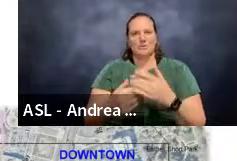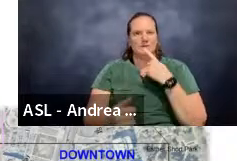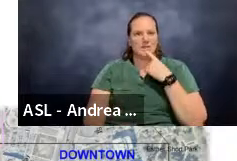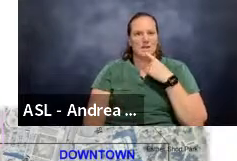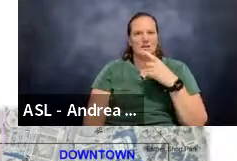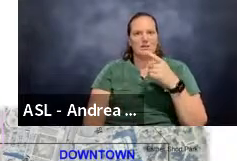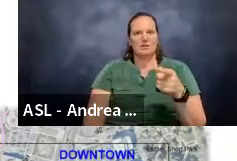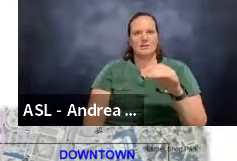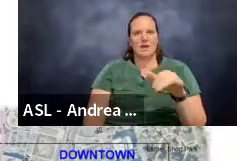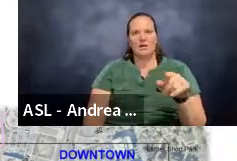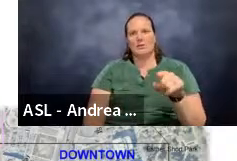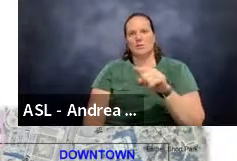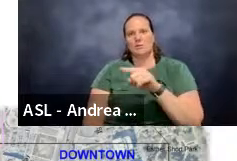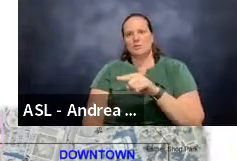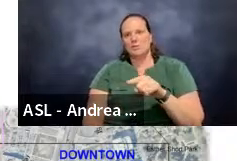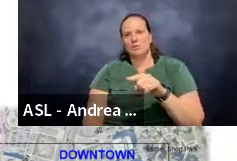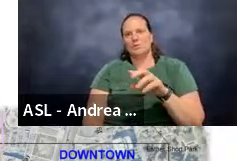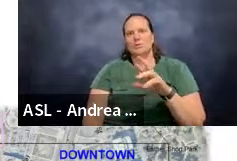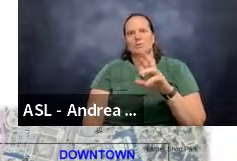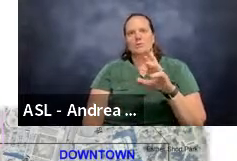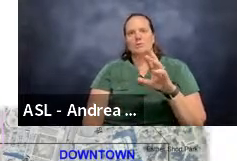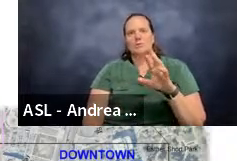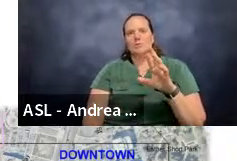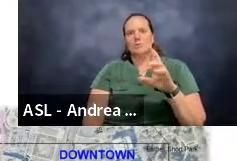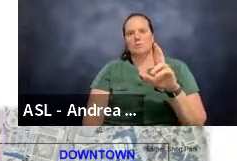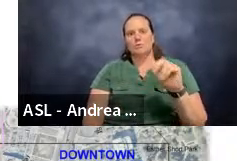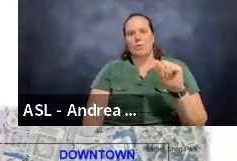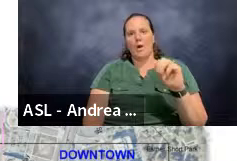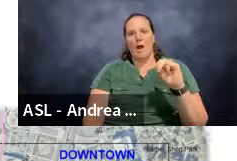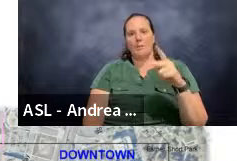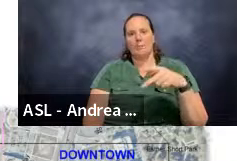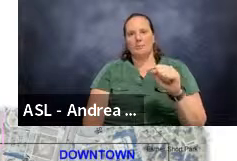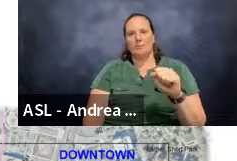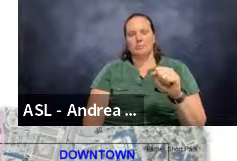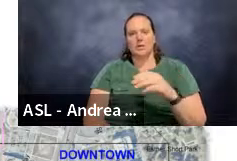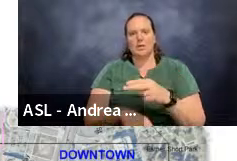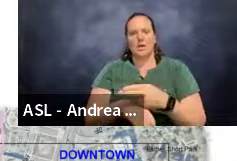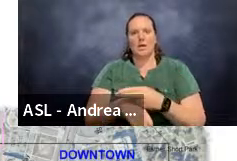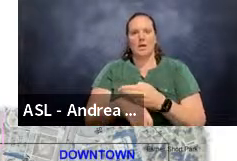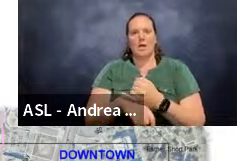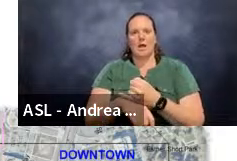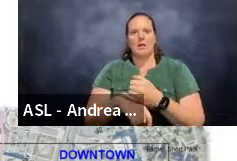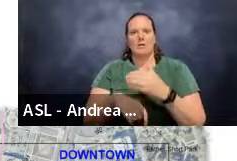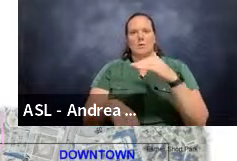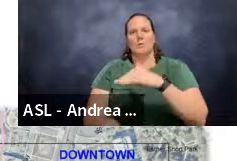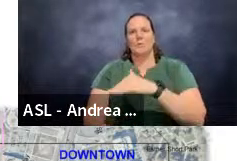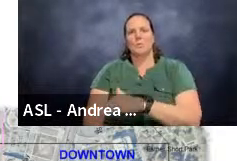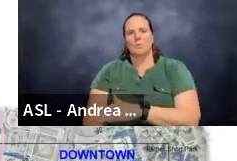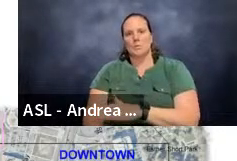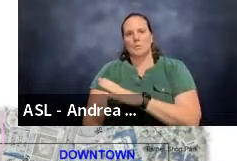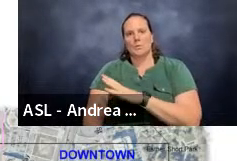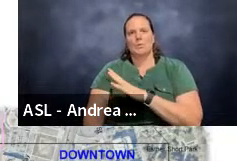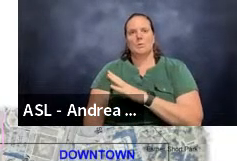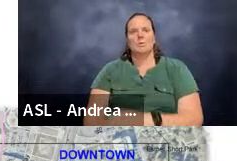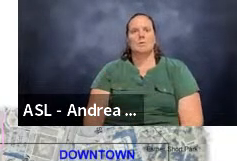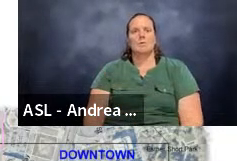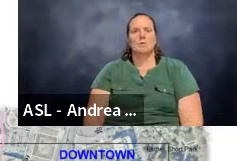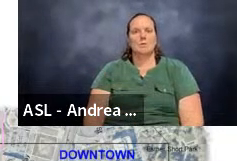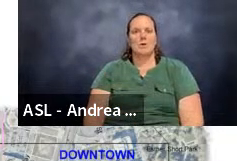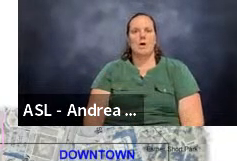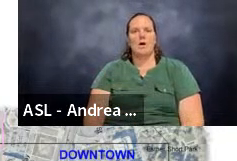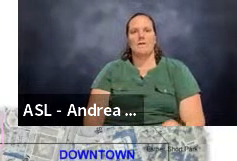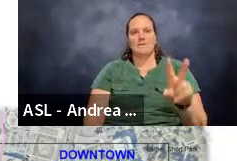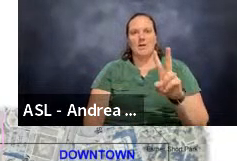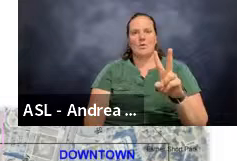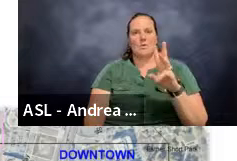deck down to ground level on either side on Hayden Island and on the Vancouver